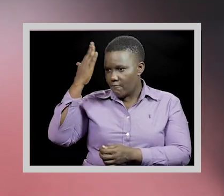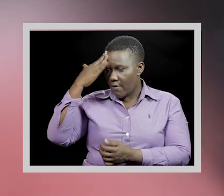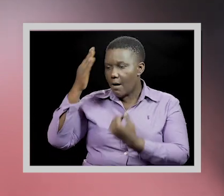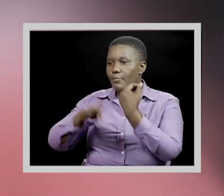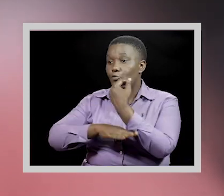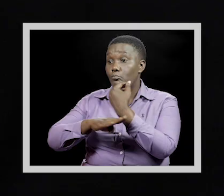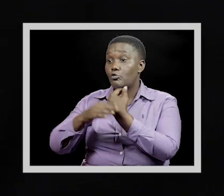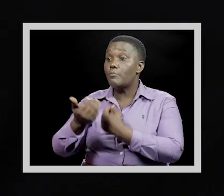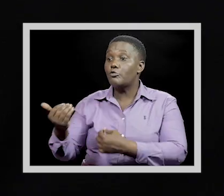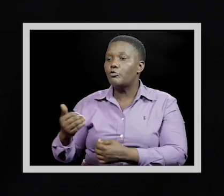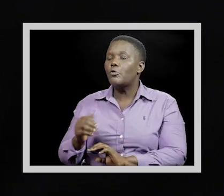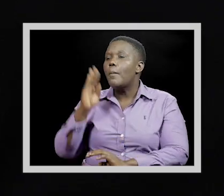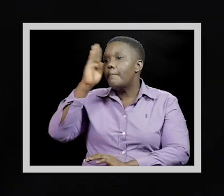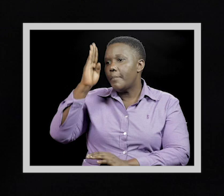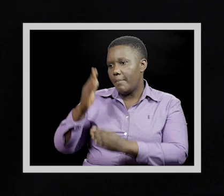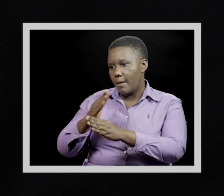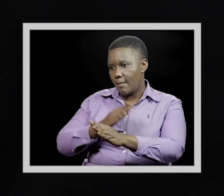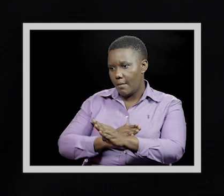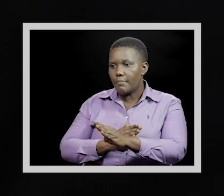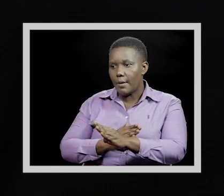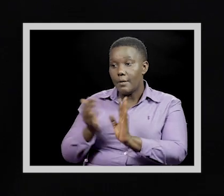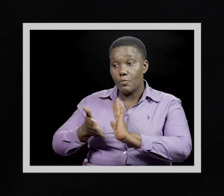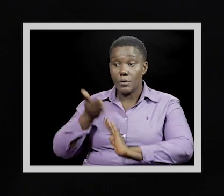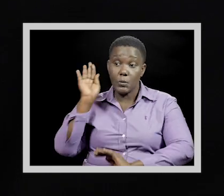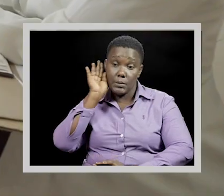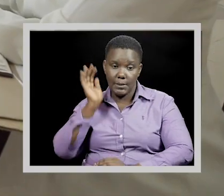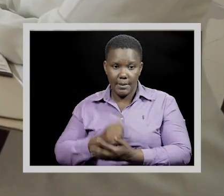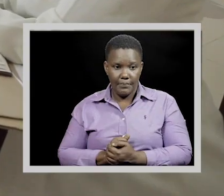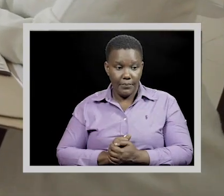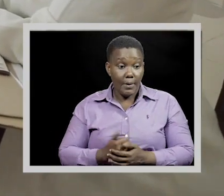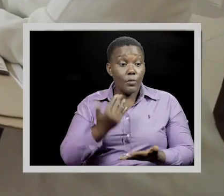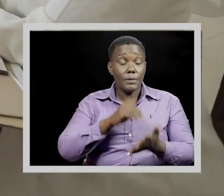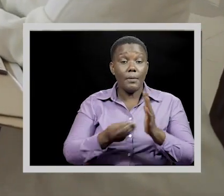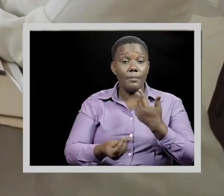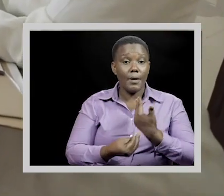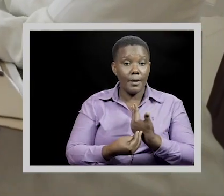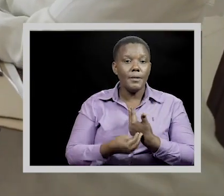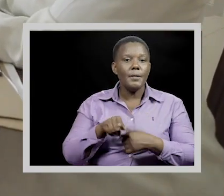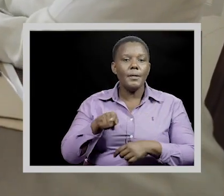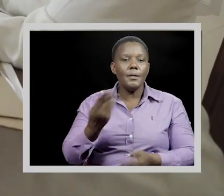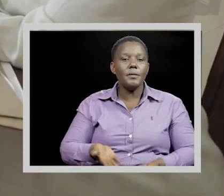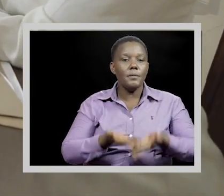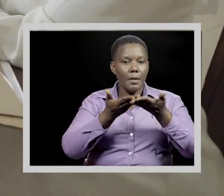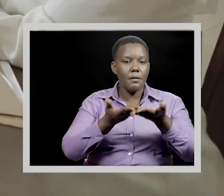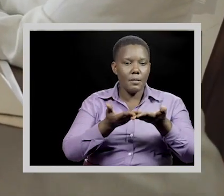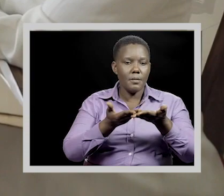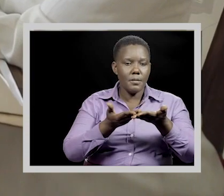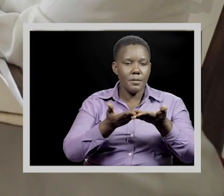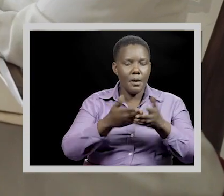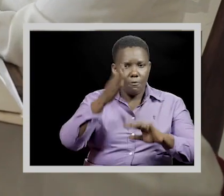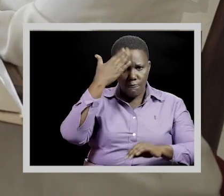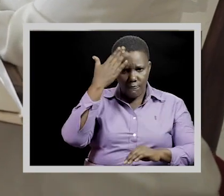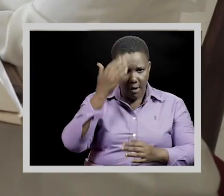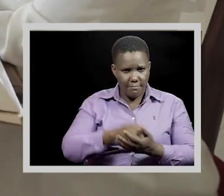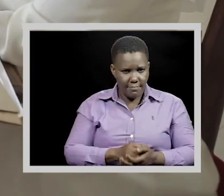important to be considered early, once disputed, because it matters in ascertaining whether the court